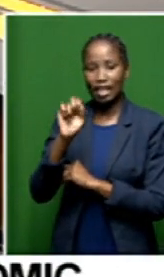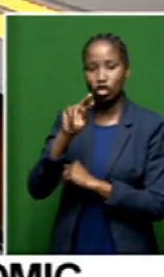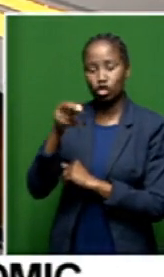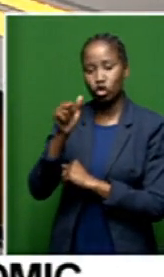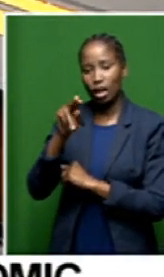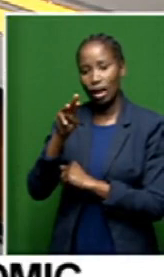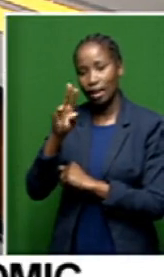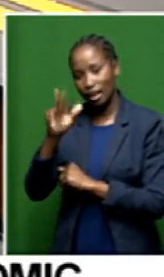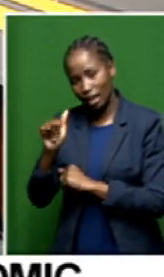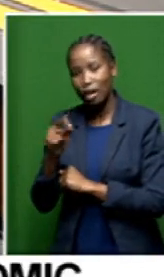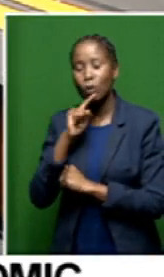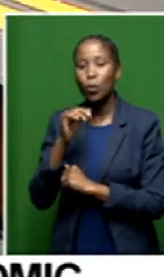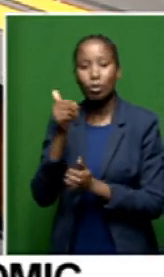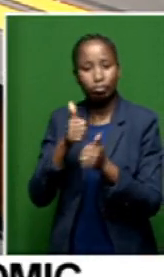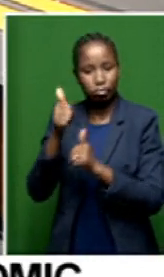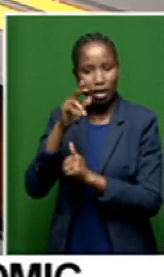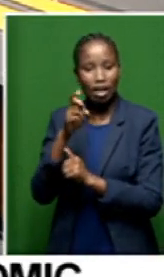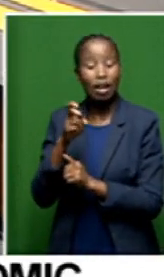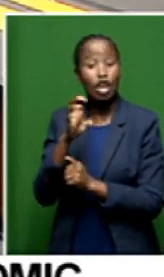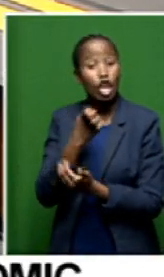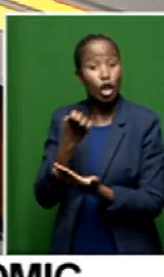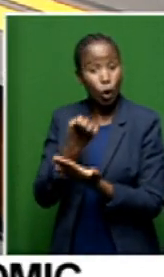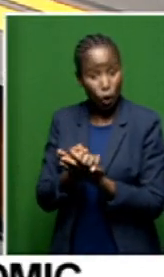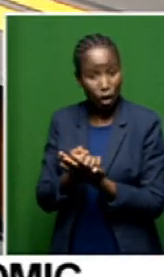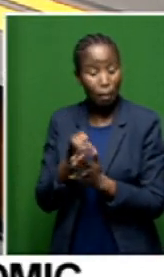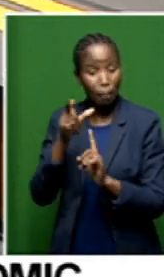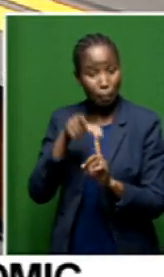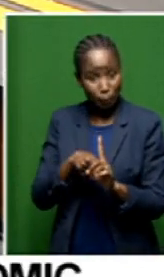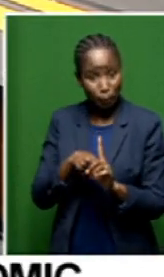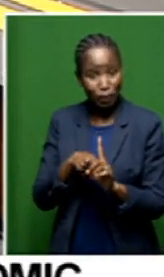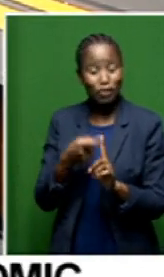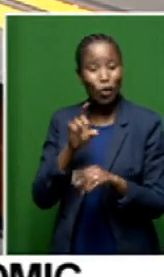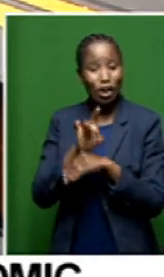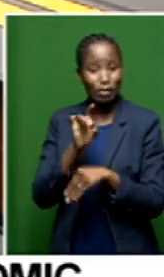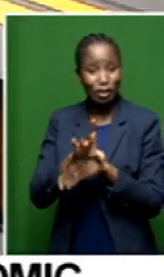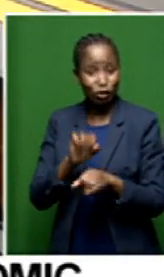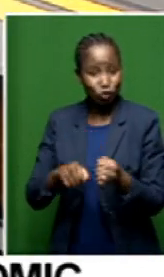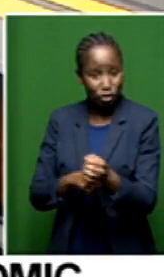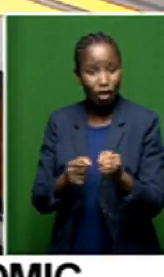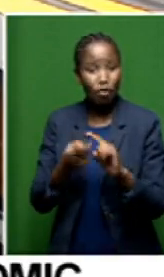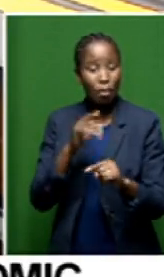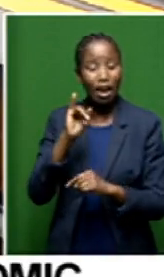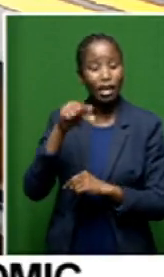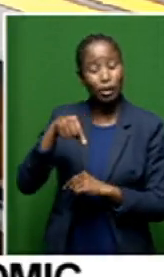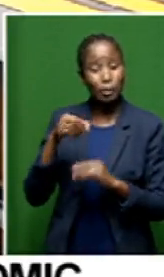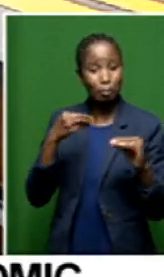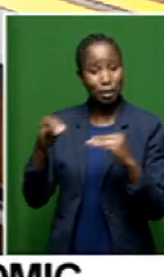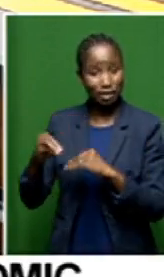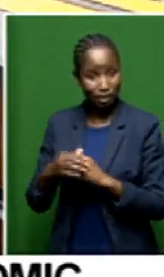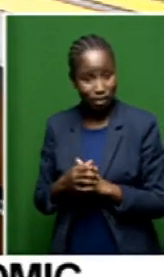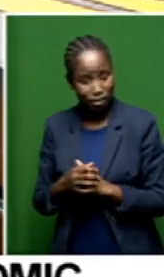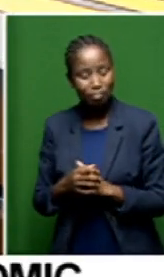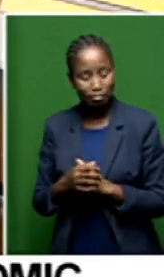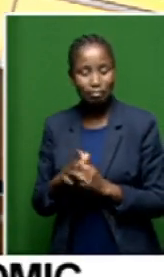Chief Economist and Executive Head at the Research and Strategic Advisory at IQbusiness. And that, of